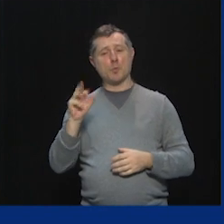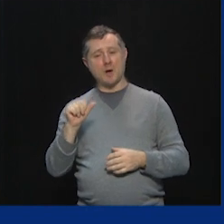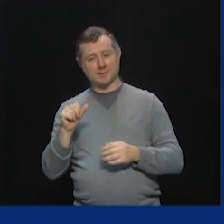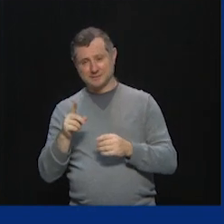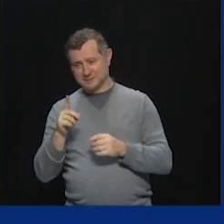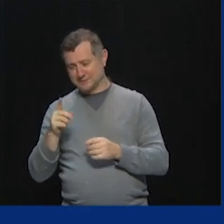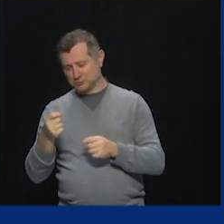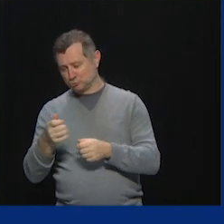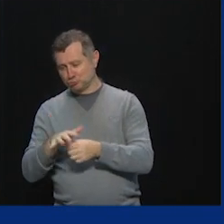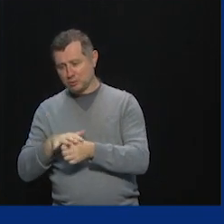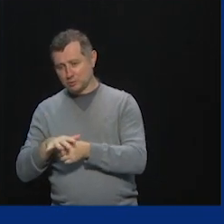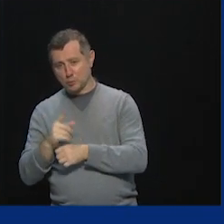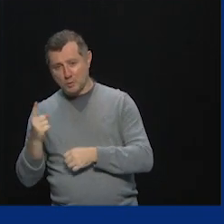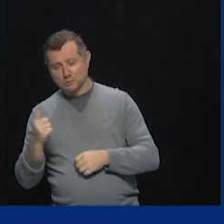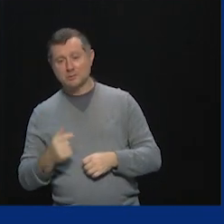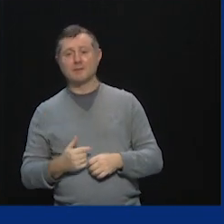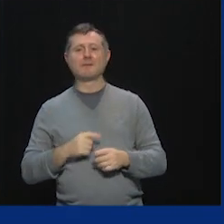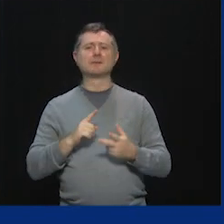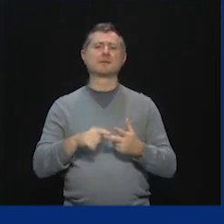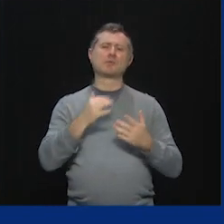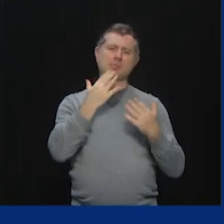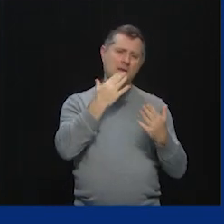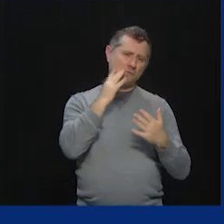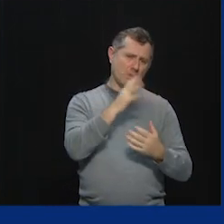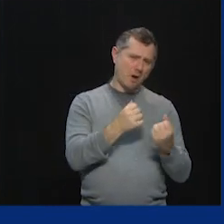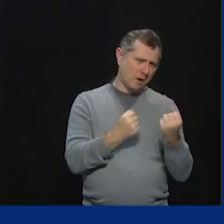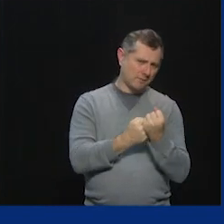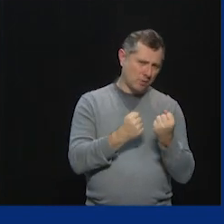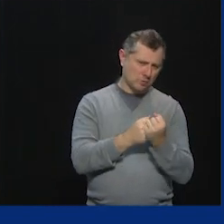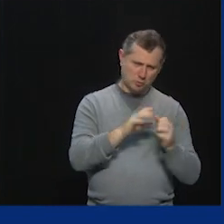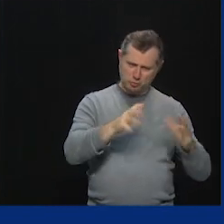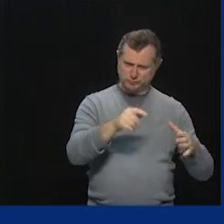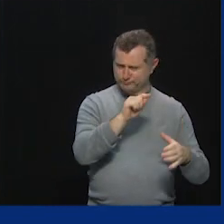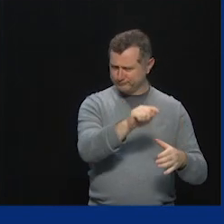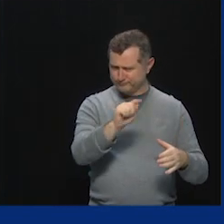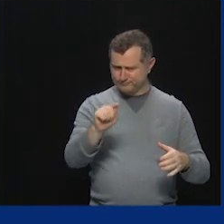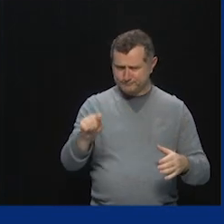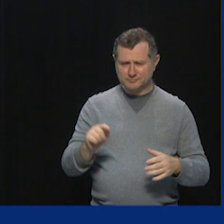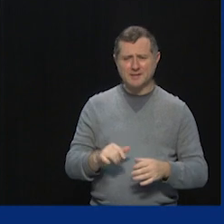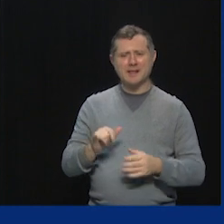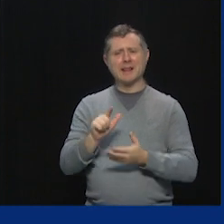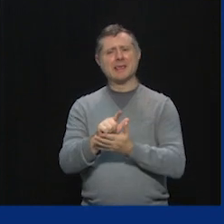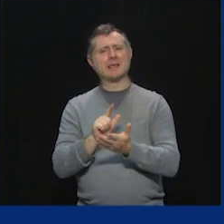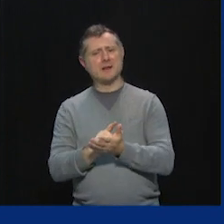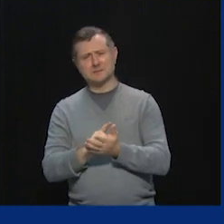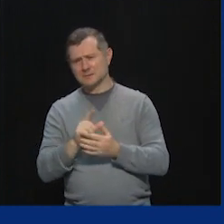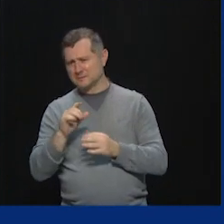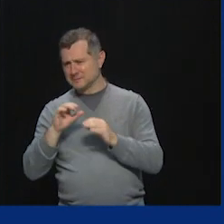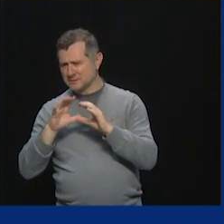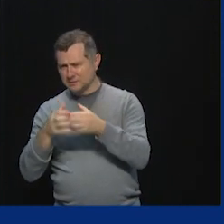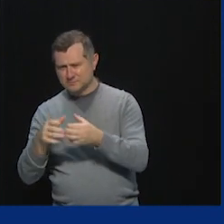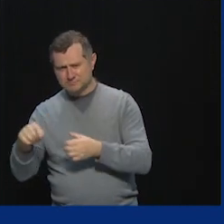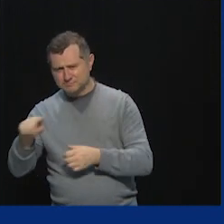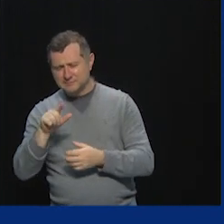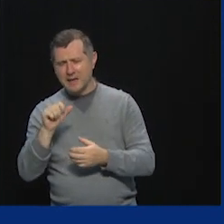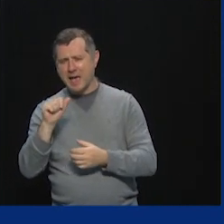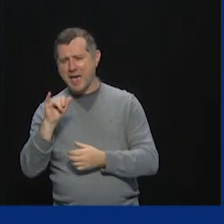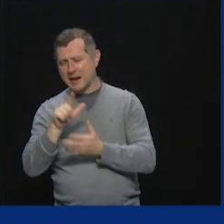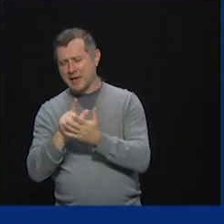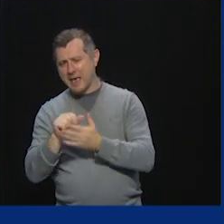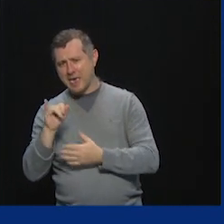supported the legislation, as well as Align, Forward.us, and the Legal Aid Society, New York Communities for Change, the New York Nail Salon